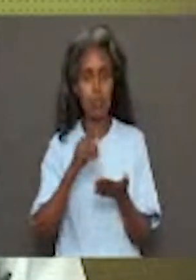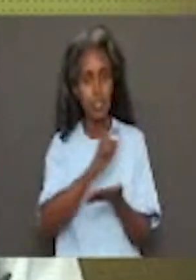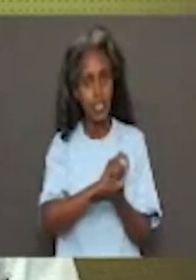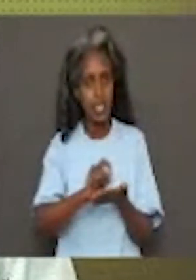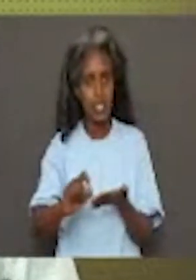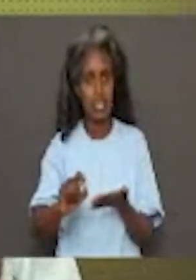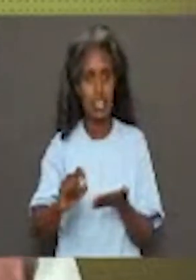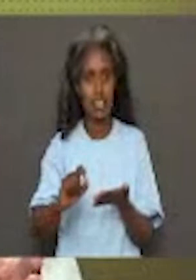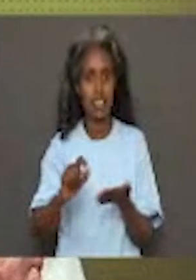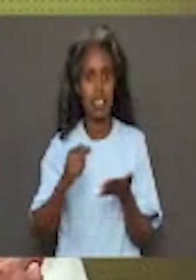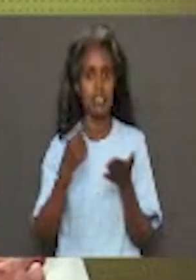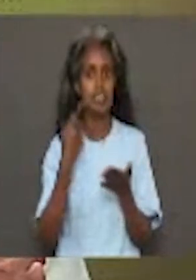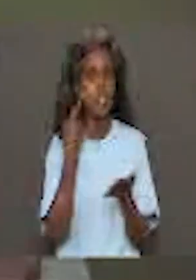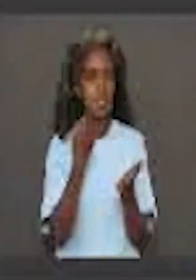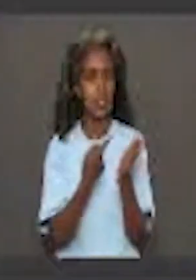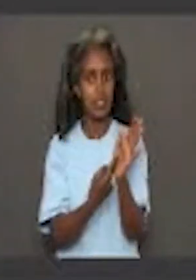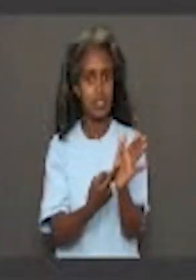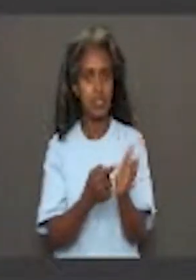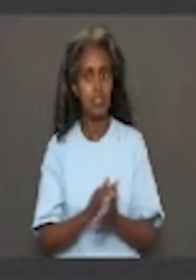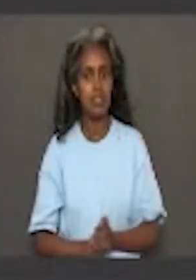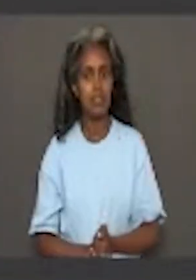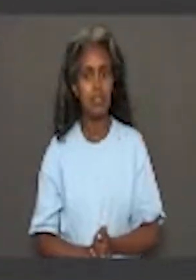written as this.